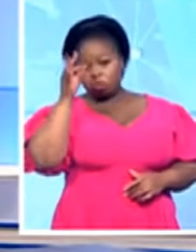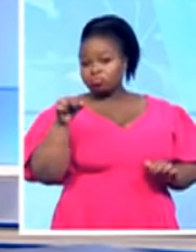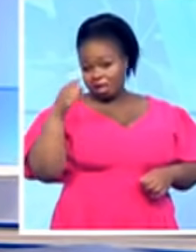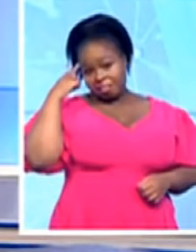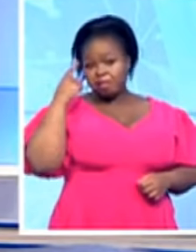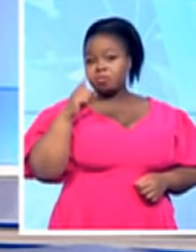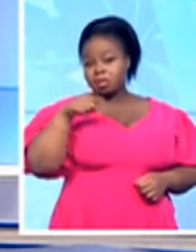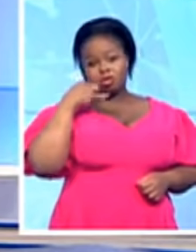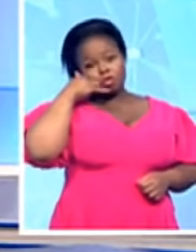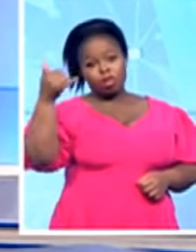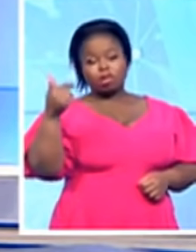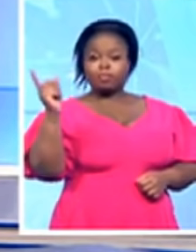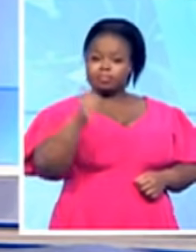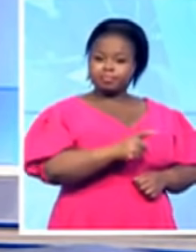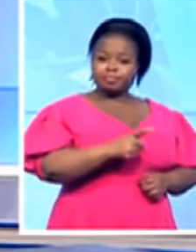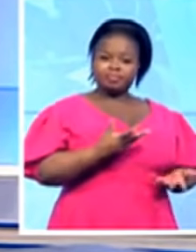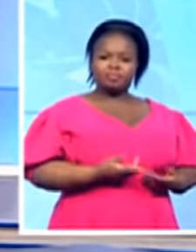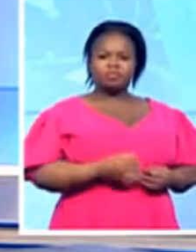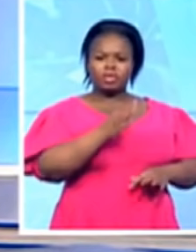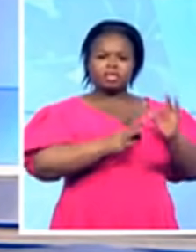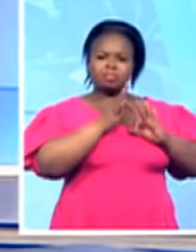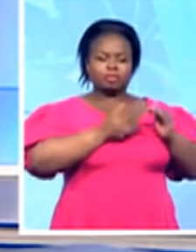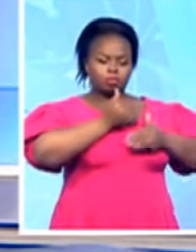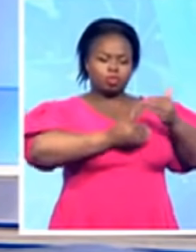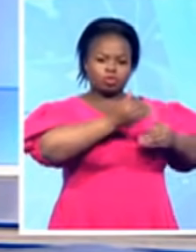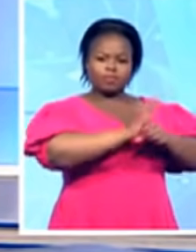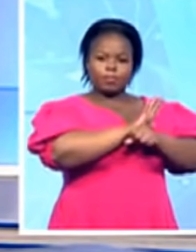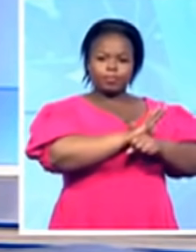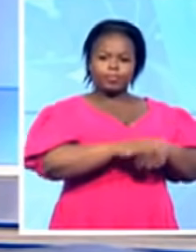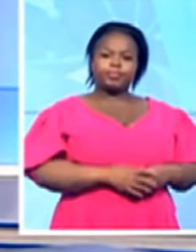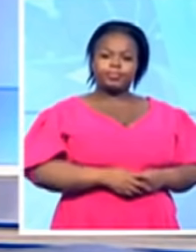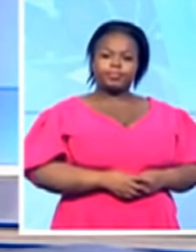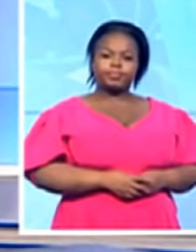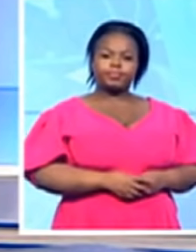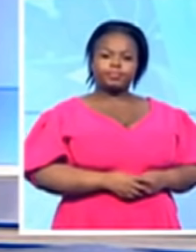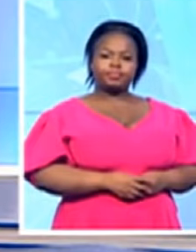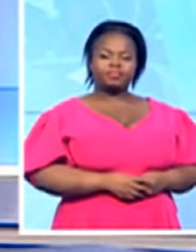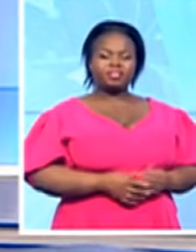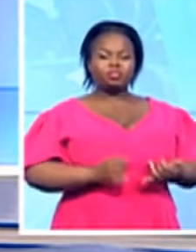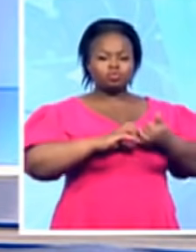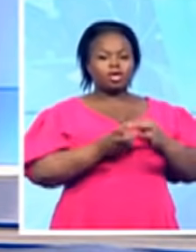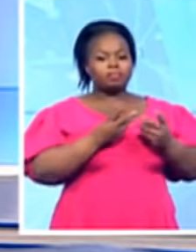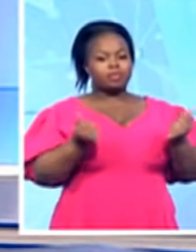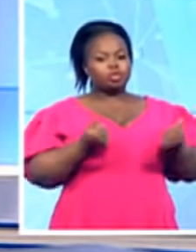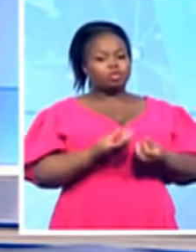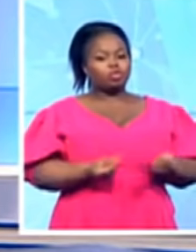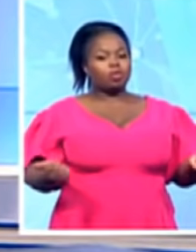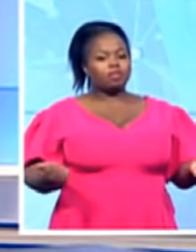about that whole process and how it kicks in and how quick it kicks in order to prevent